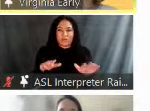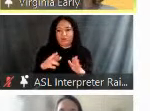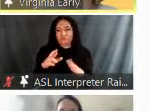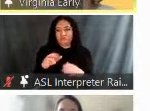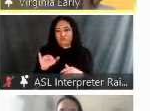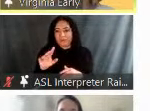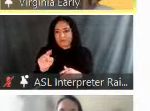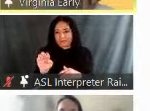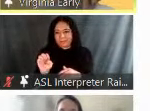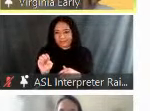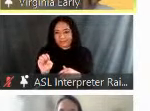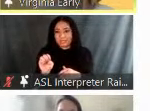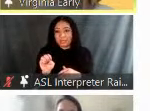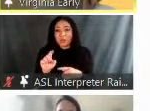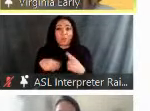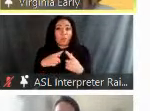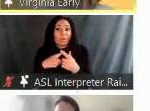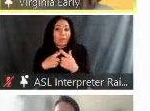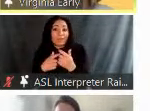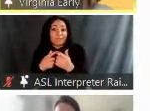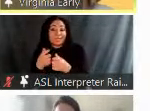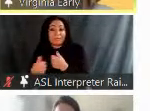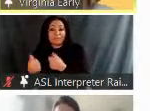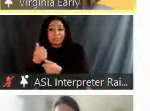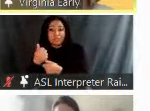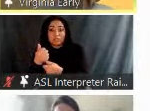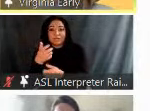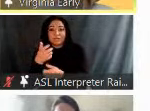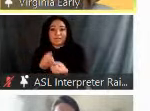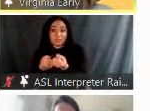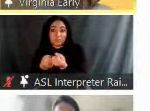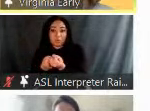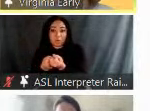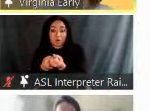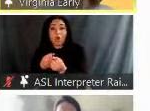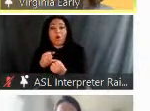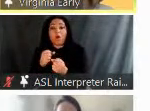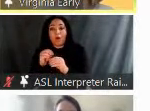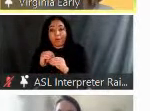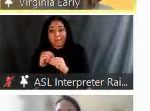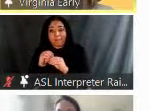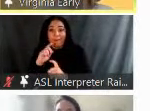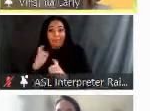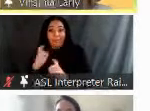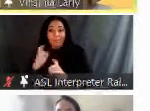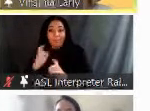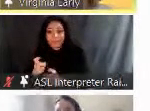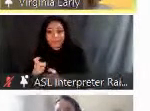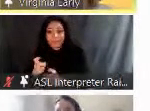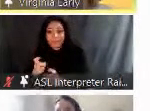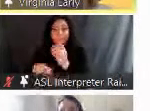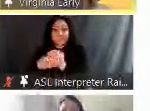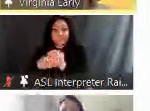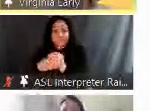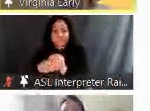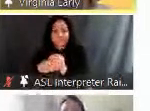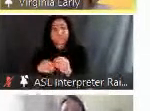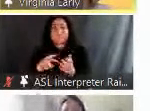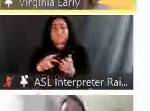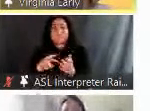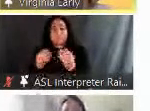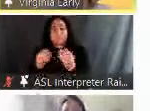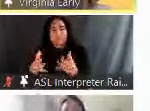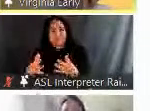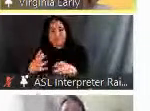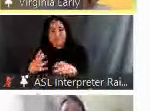the administrative and support costs are allocated in addition to the per child rate, then the providers get the full per child rate,